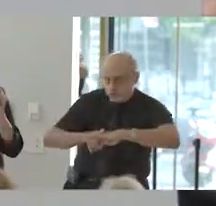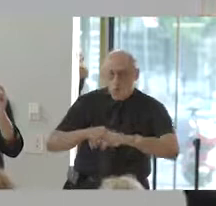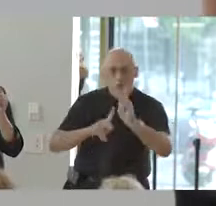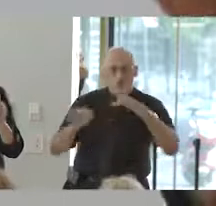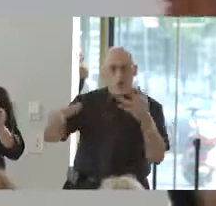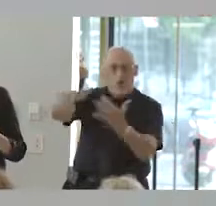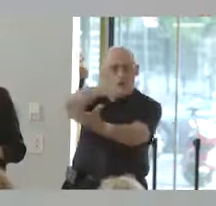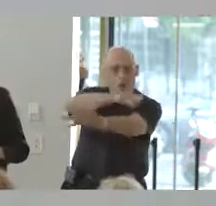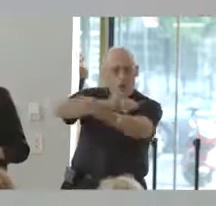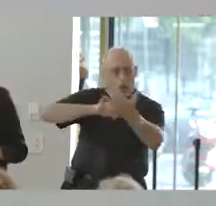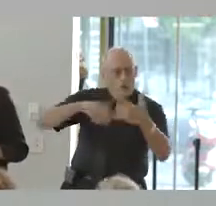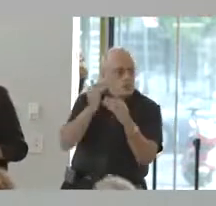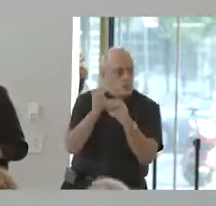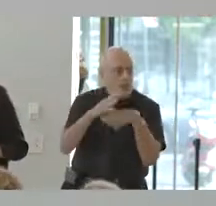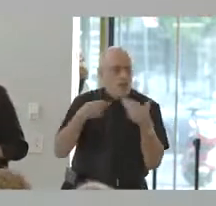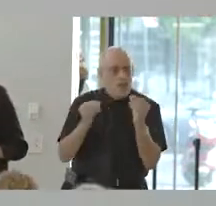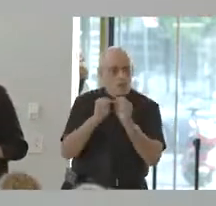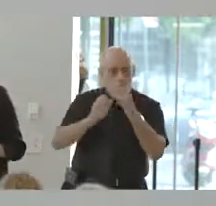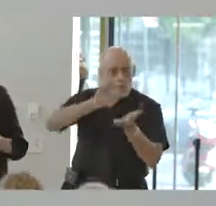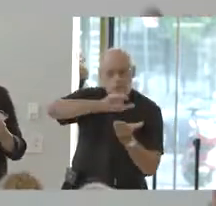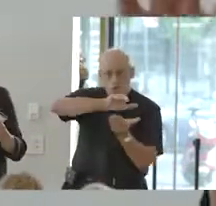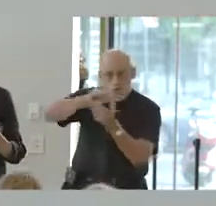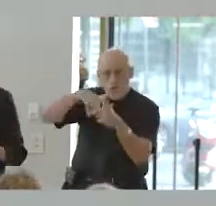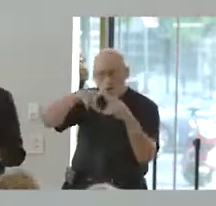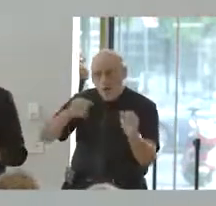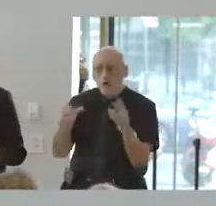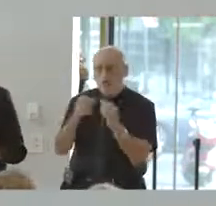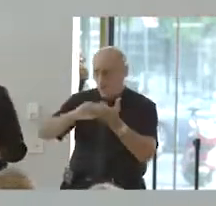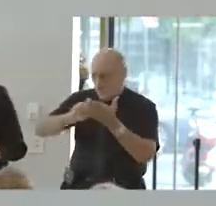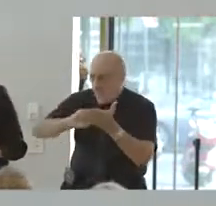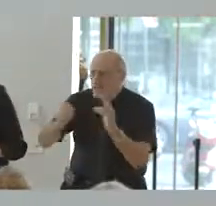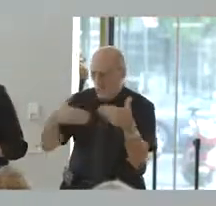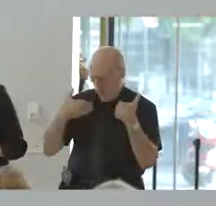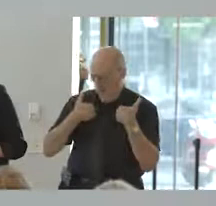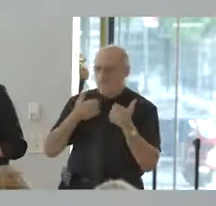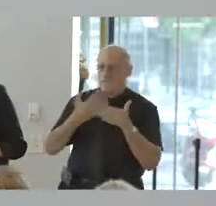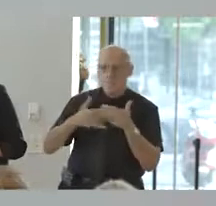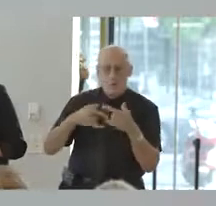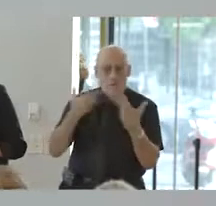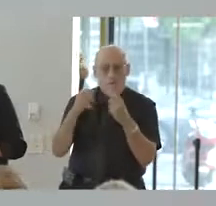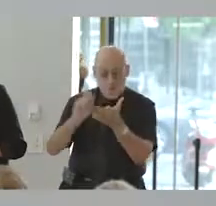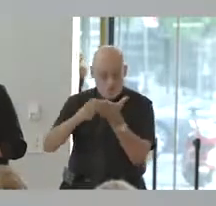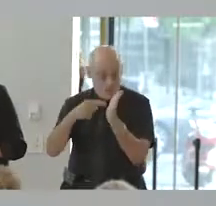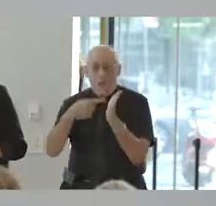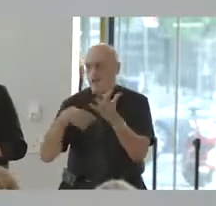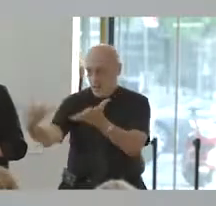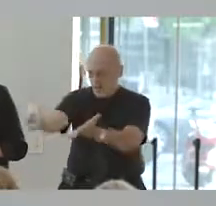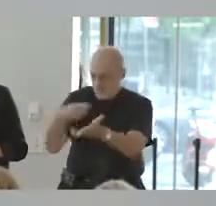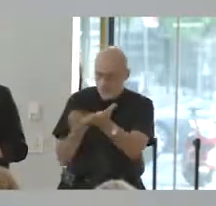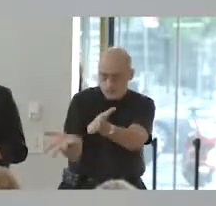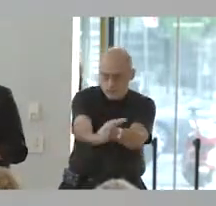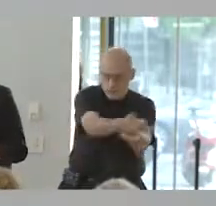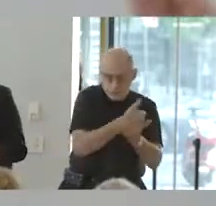walking through the aisles with more cards and pens if you need them. We'll collect those, and then I will